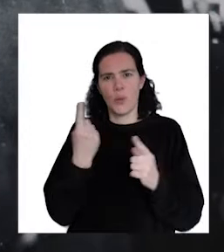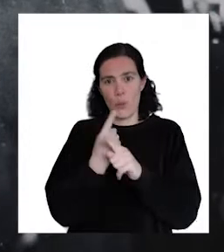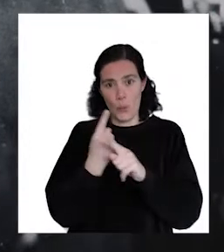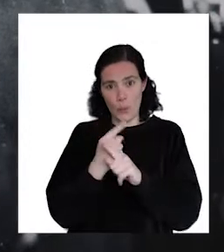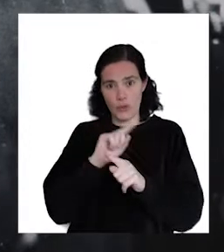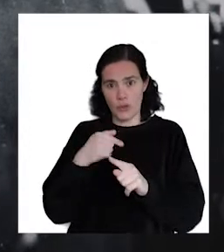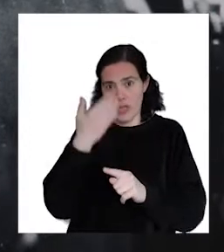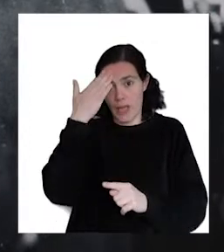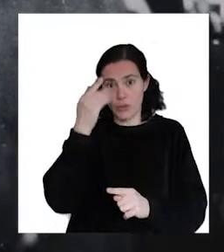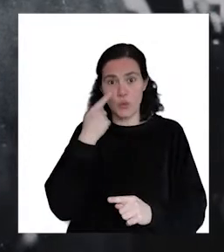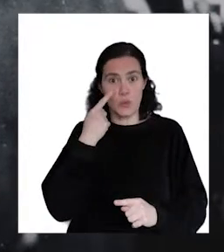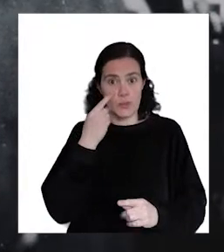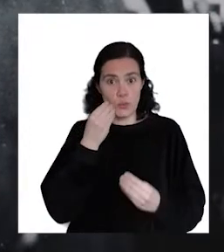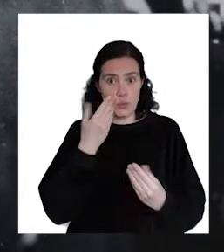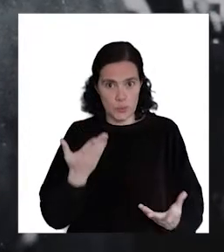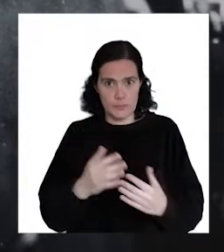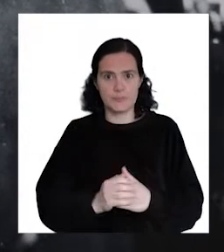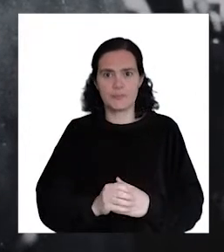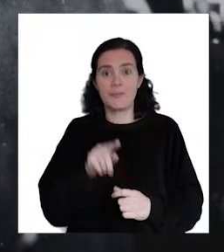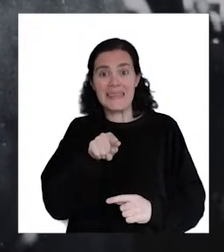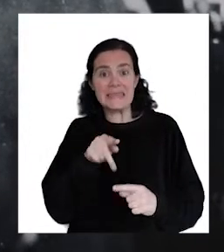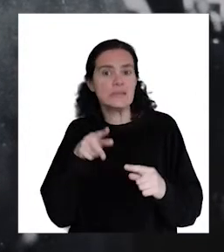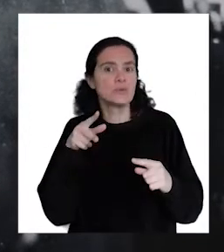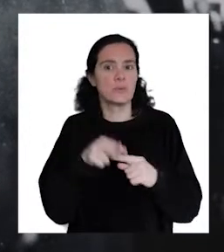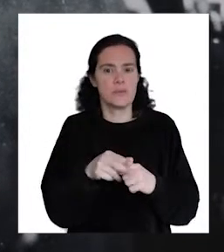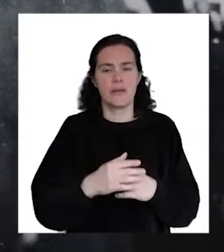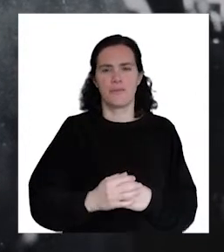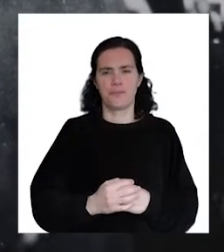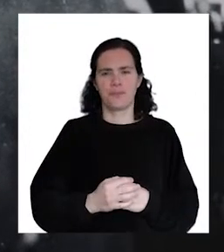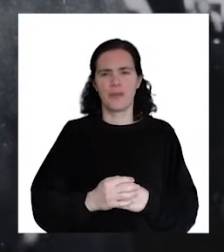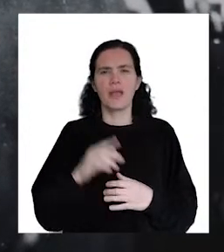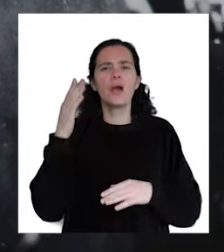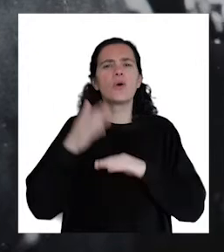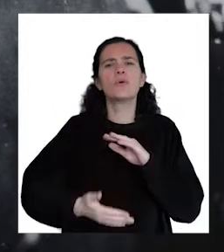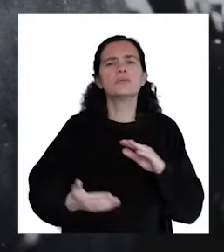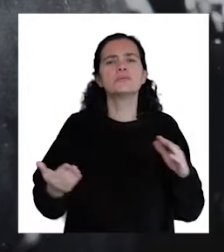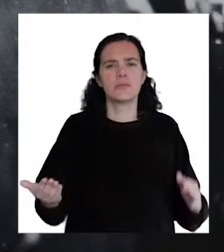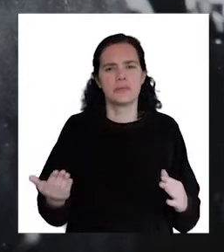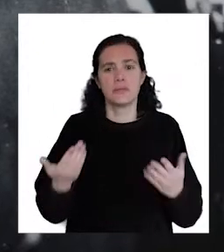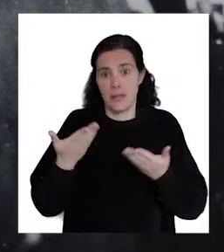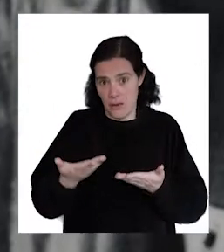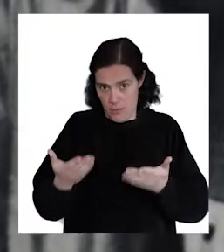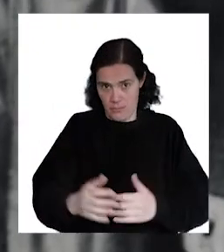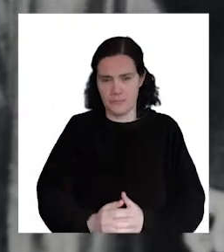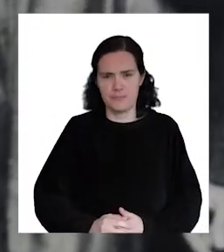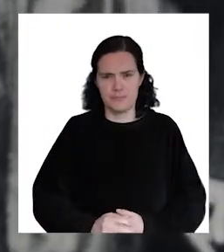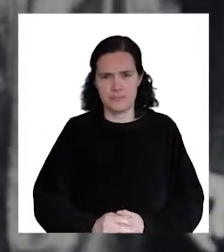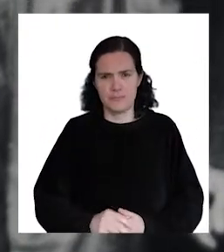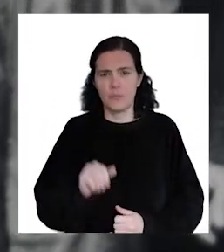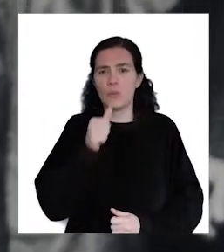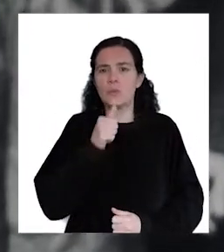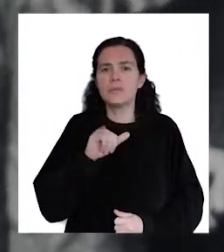we think we know. And that interruption is happening just